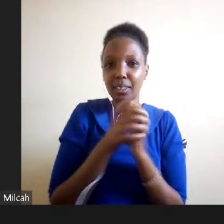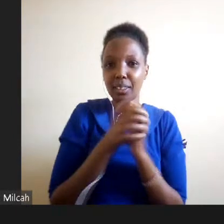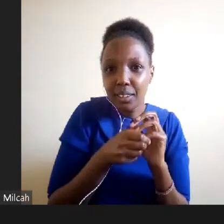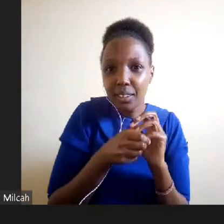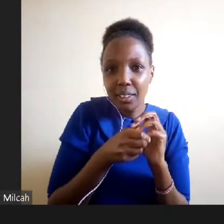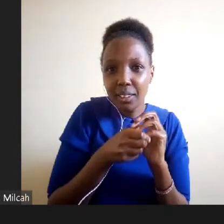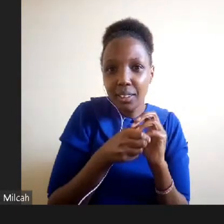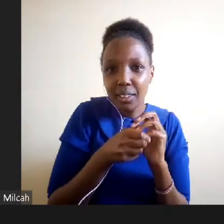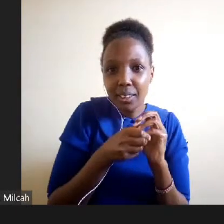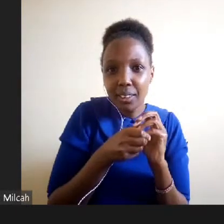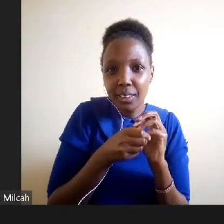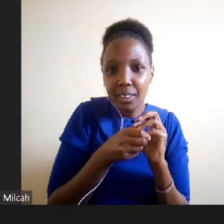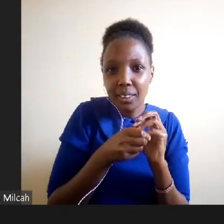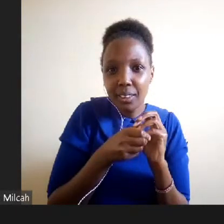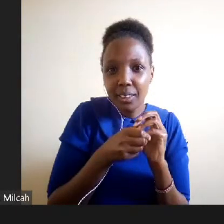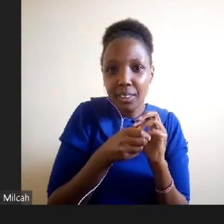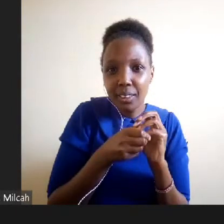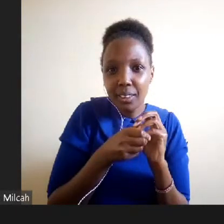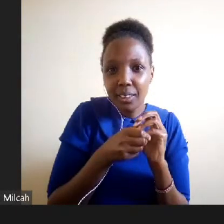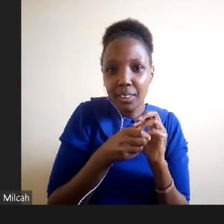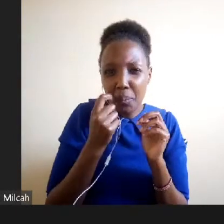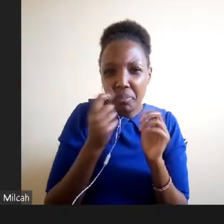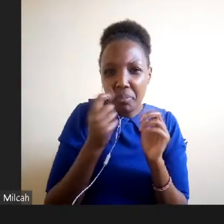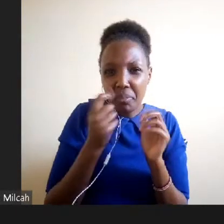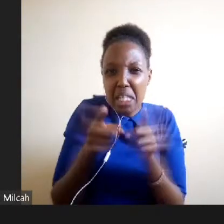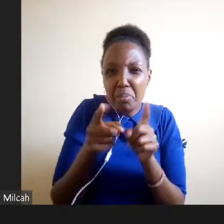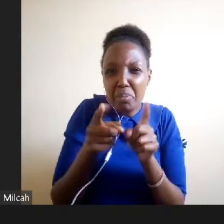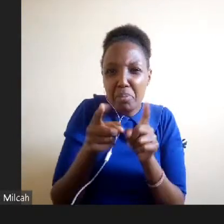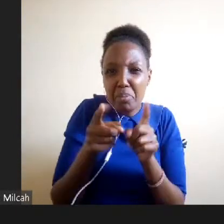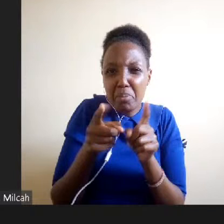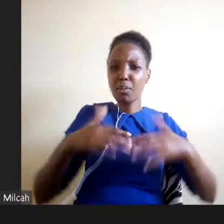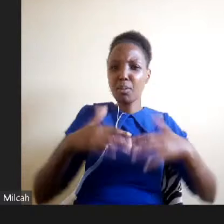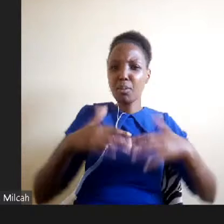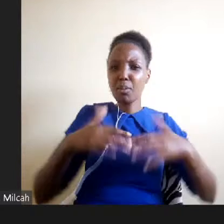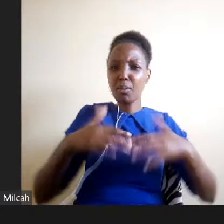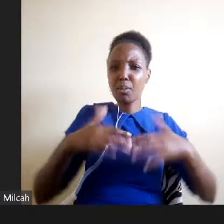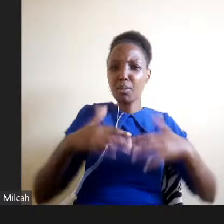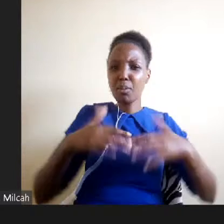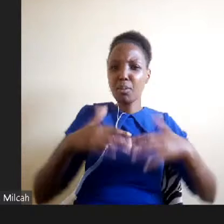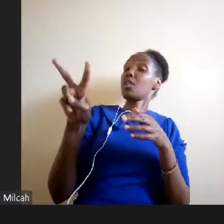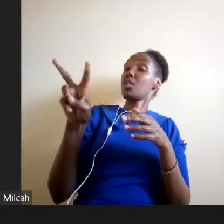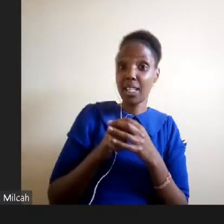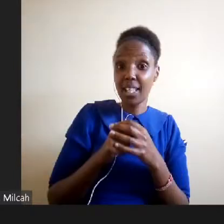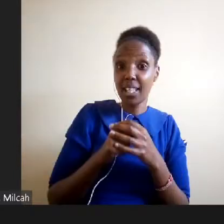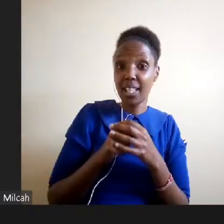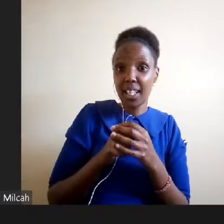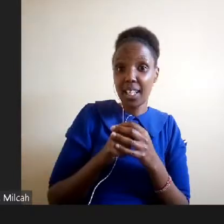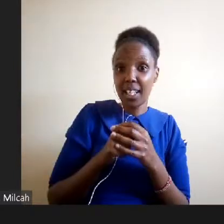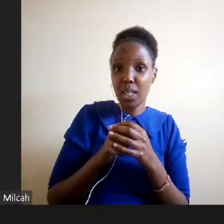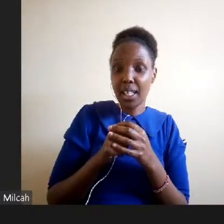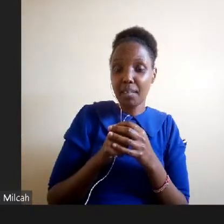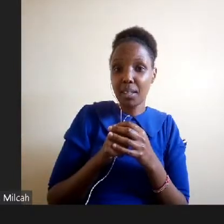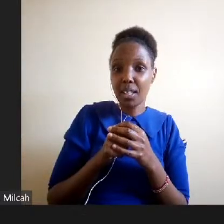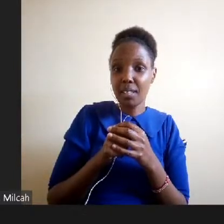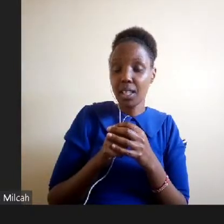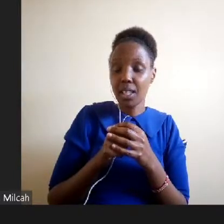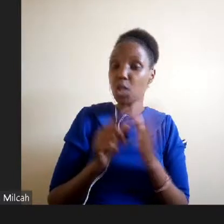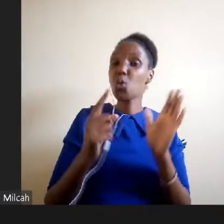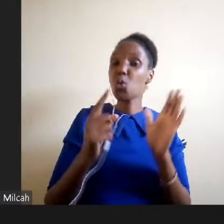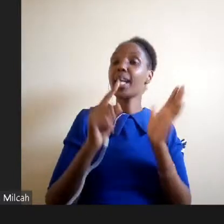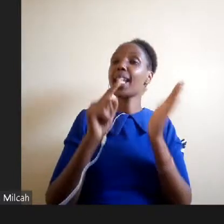with. It was limited to those within the view of that particular misunderstanding or